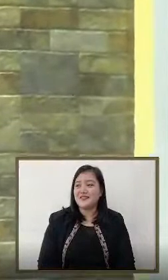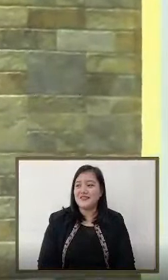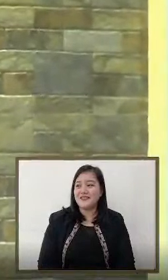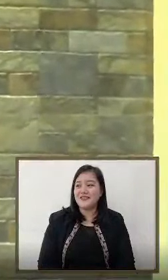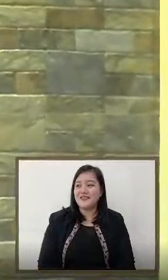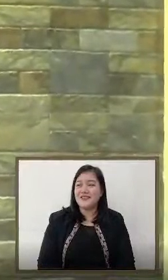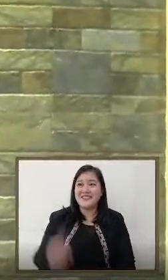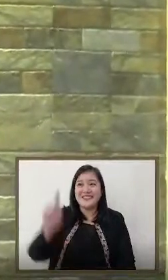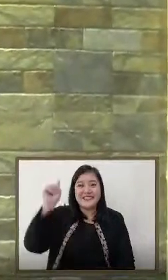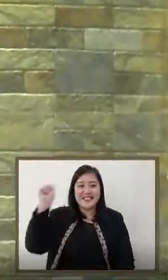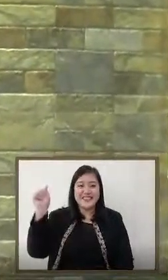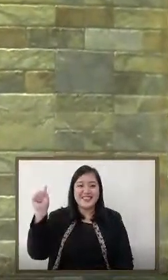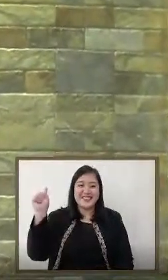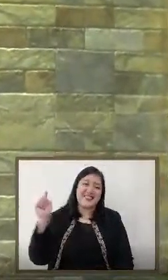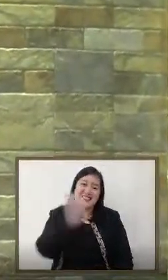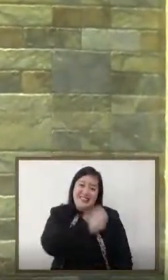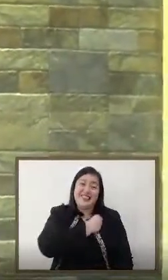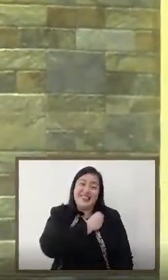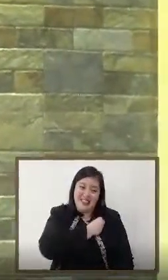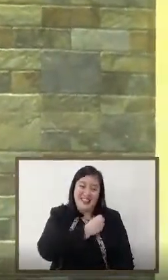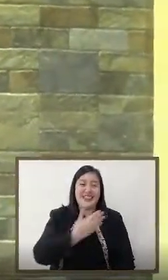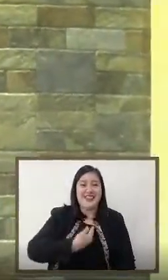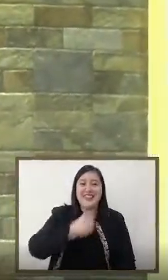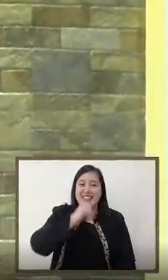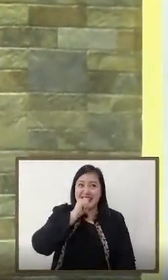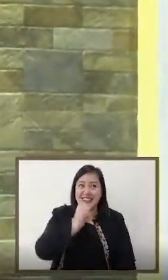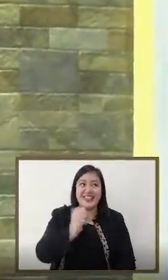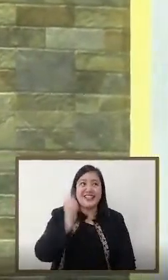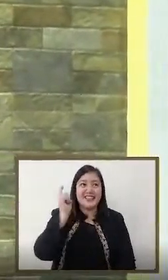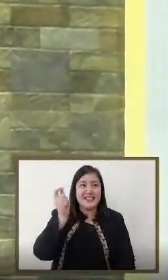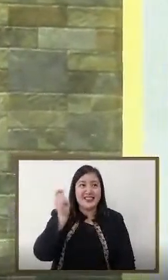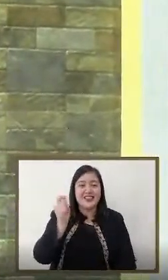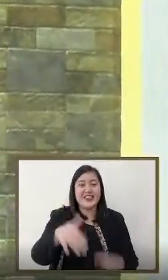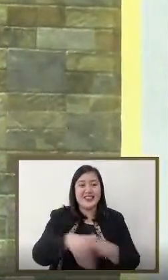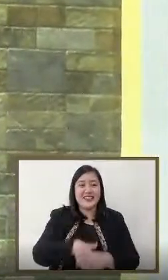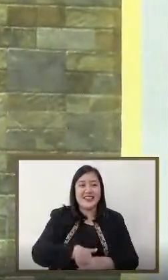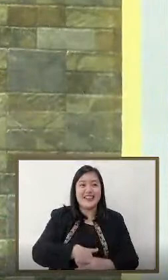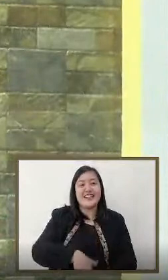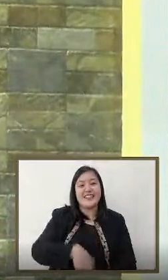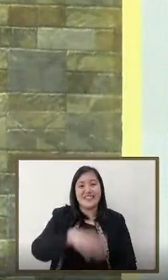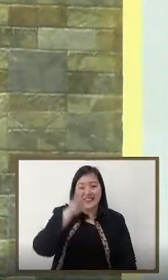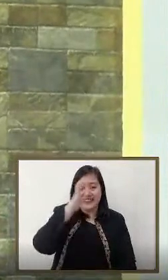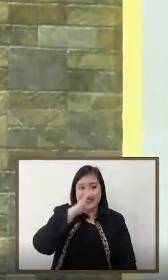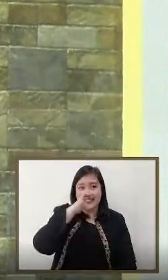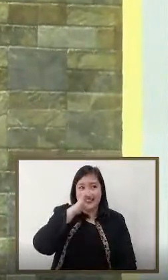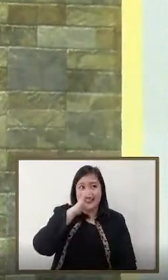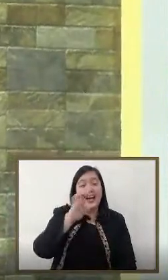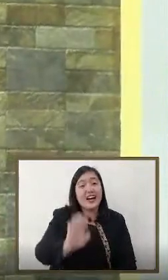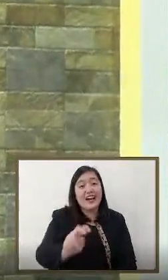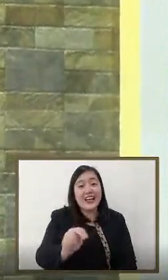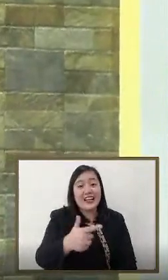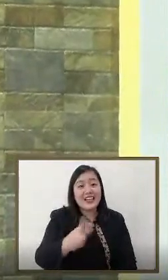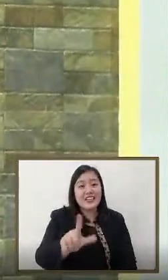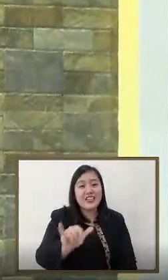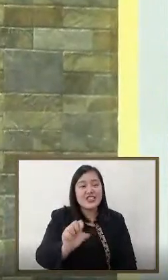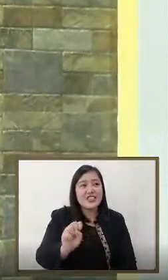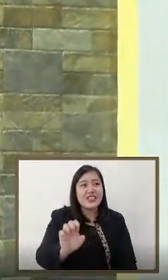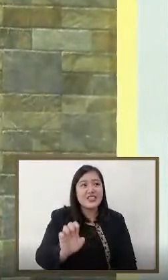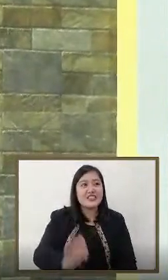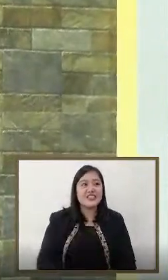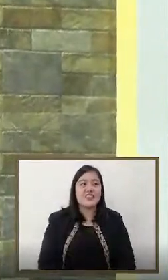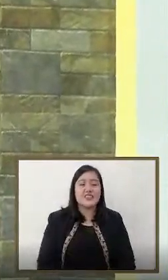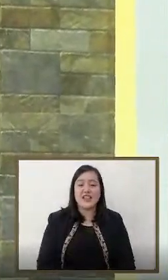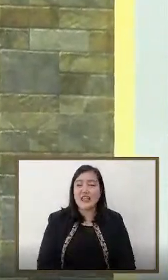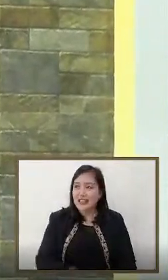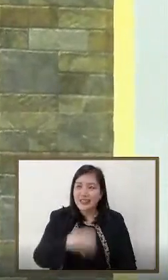going to English you today. Because my English is still out of town and hasn't returned yet since the long